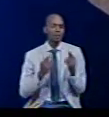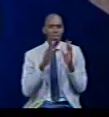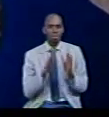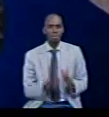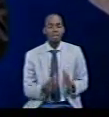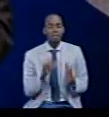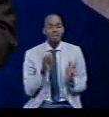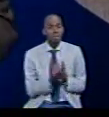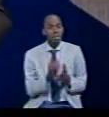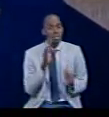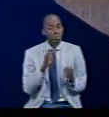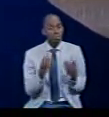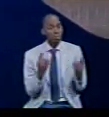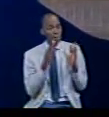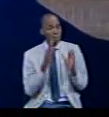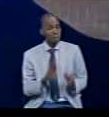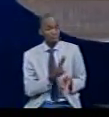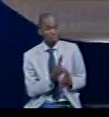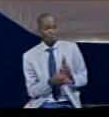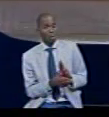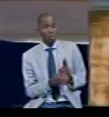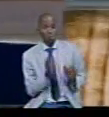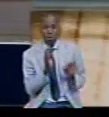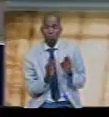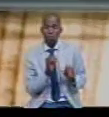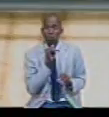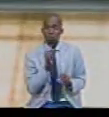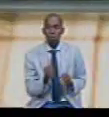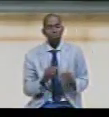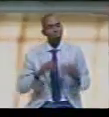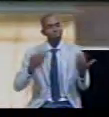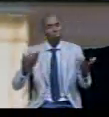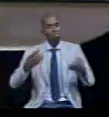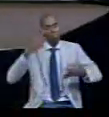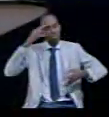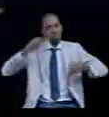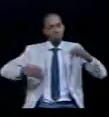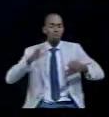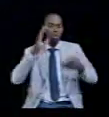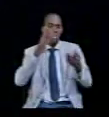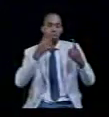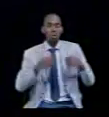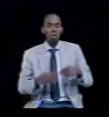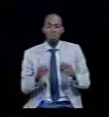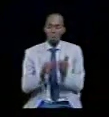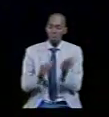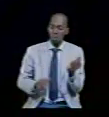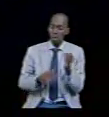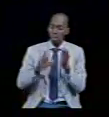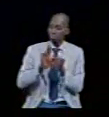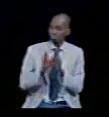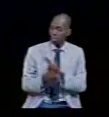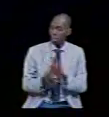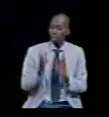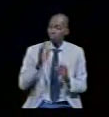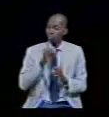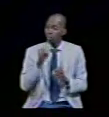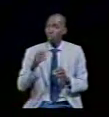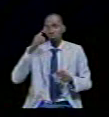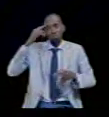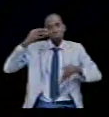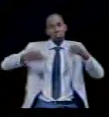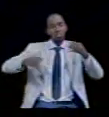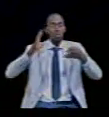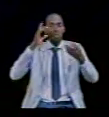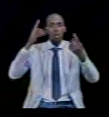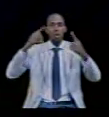otherwise judgment is coming. That the backslider should repent, otherwise judgment is coming. That the